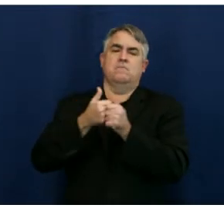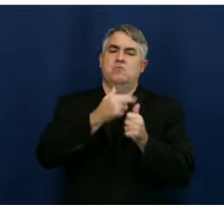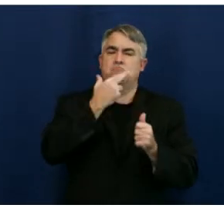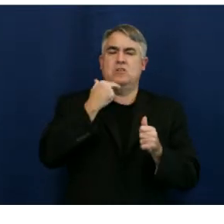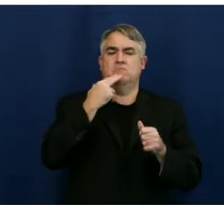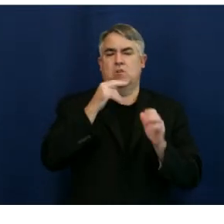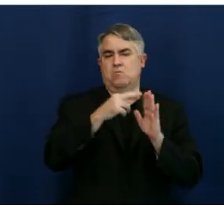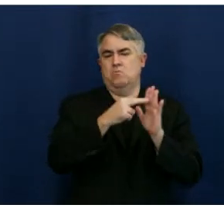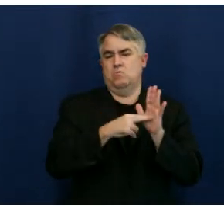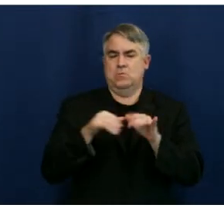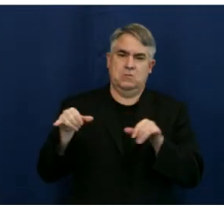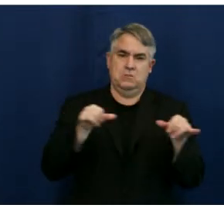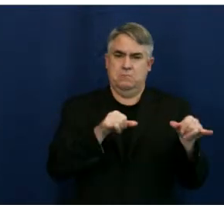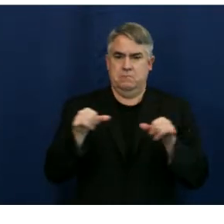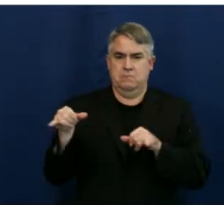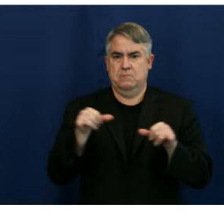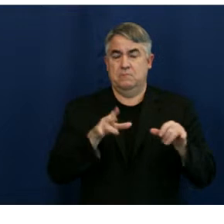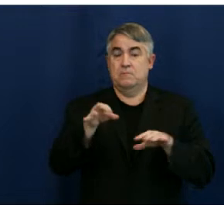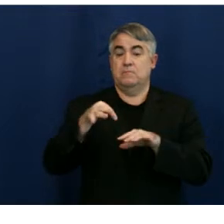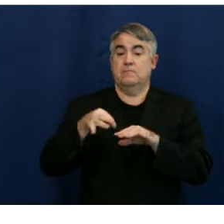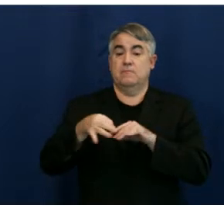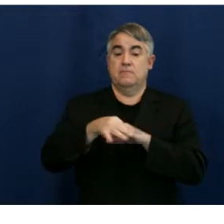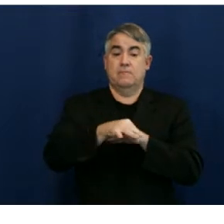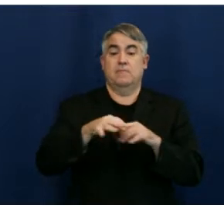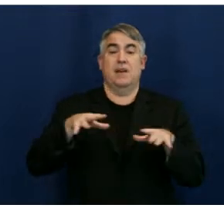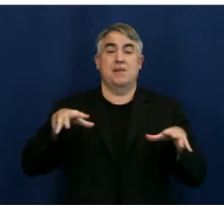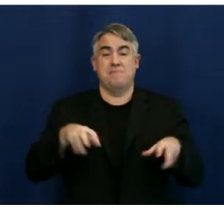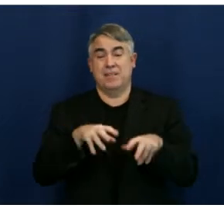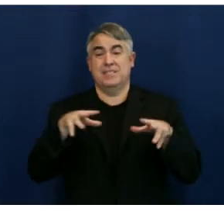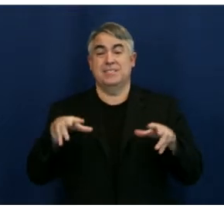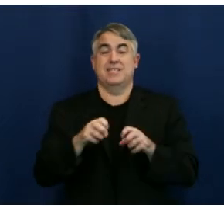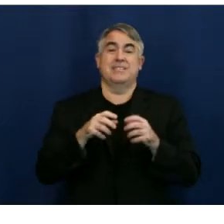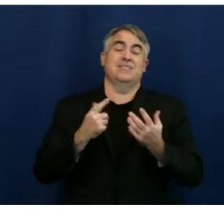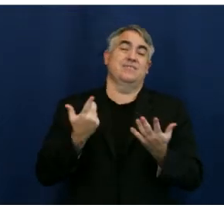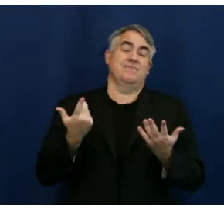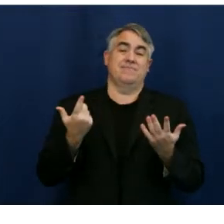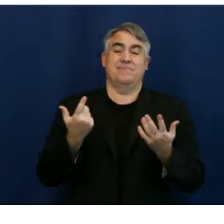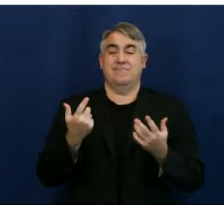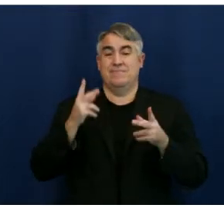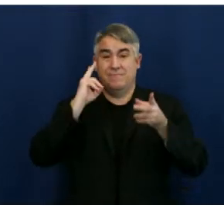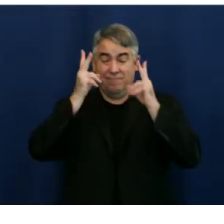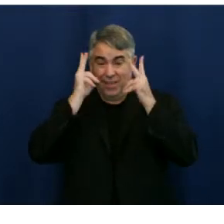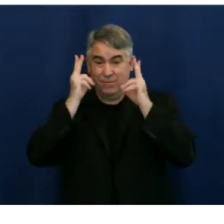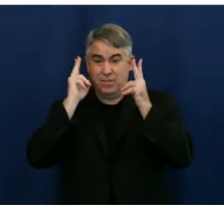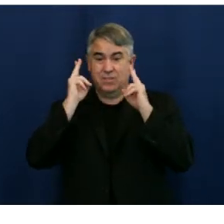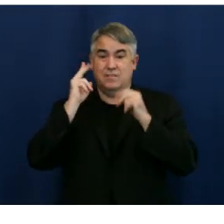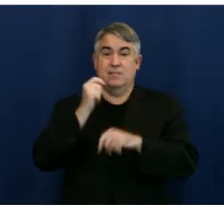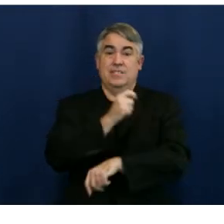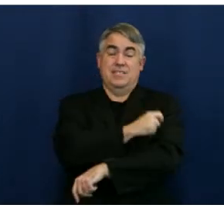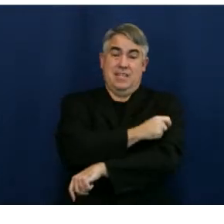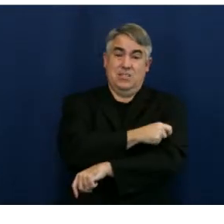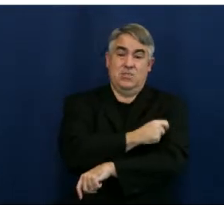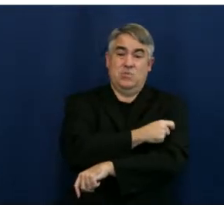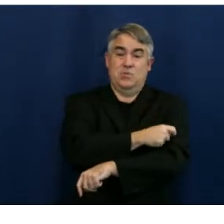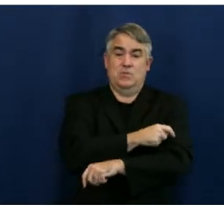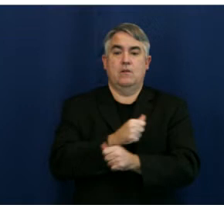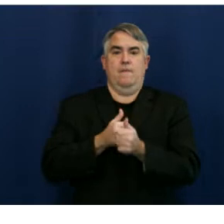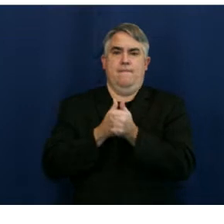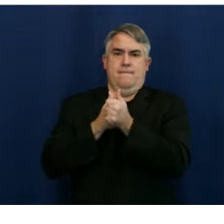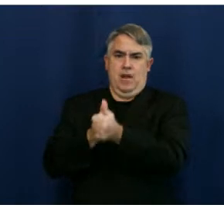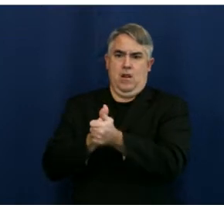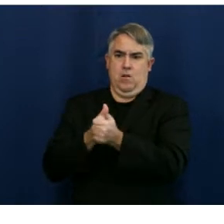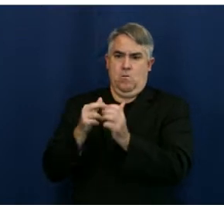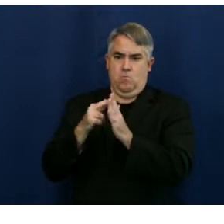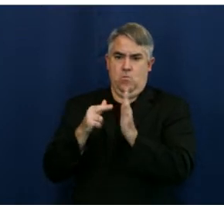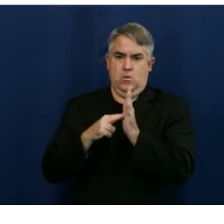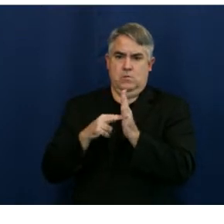tattoo parlors, massage, other personal services can operate indoors. They have to follow the safe reopening plans, the same ones that they